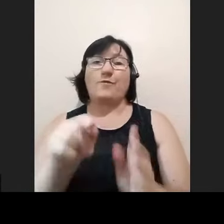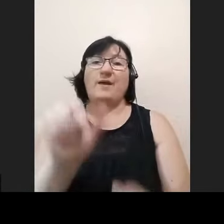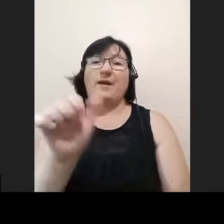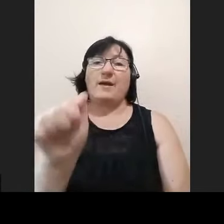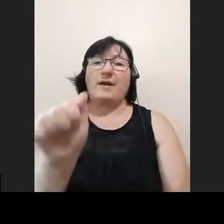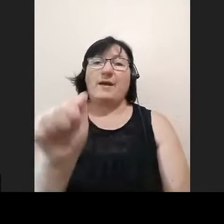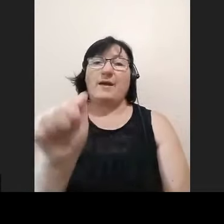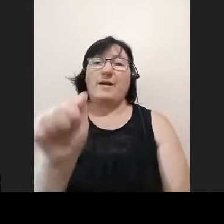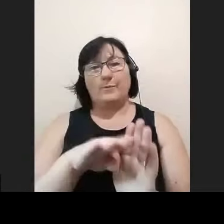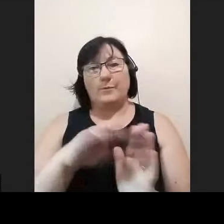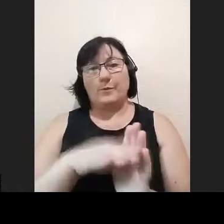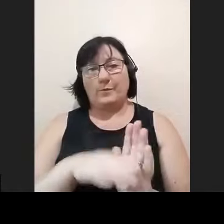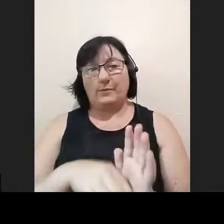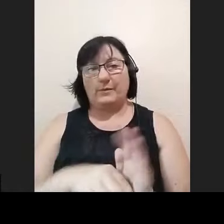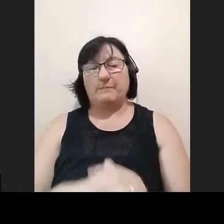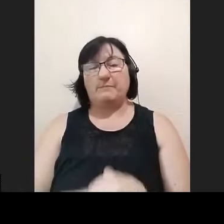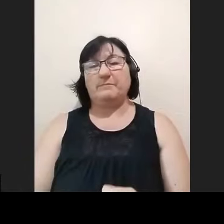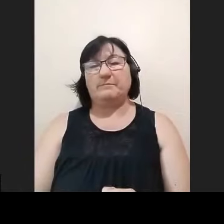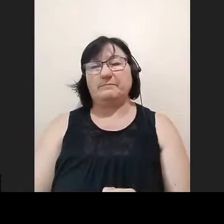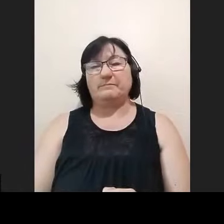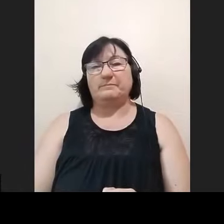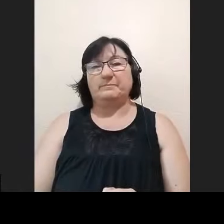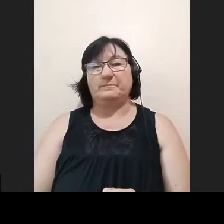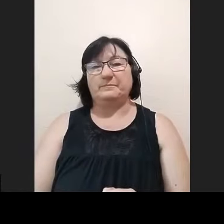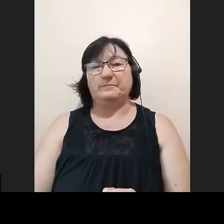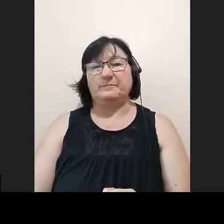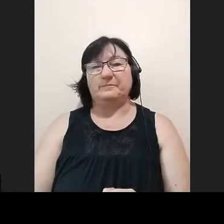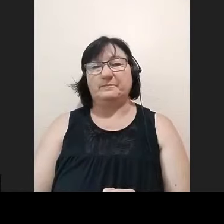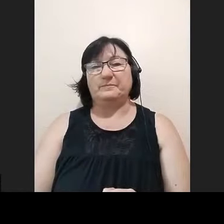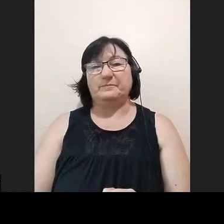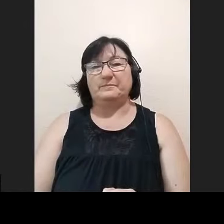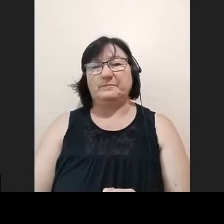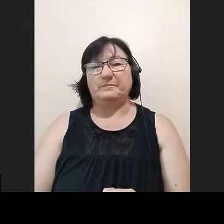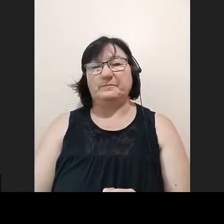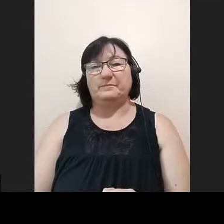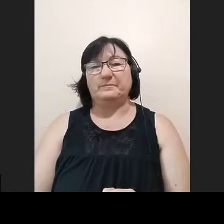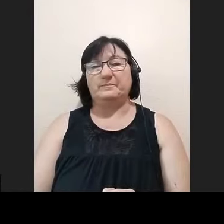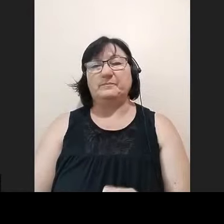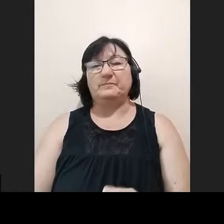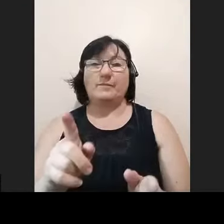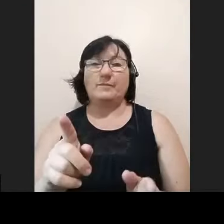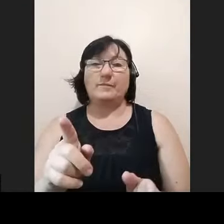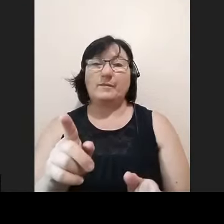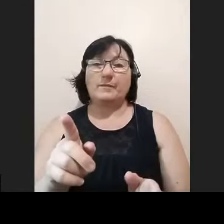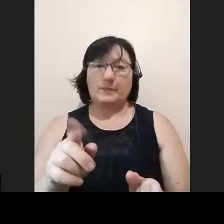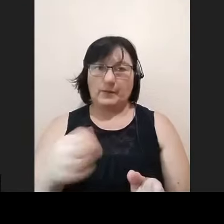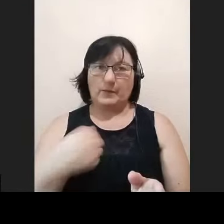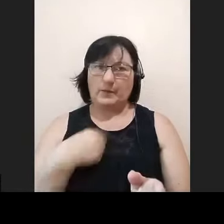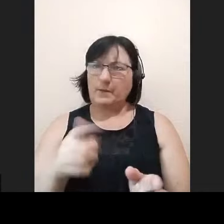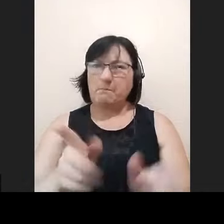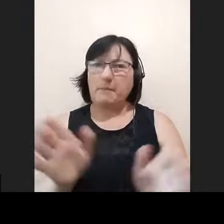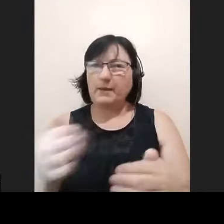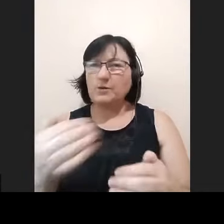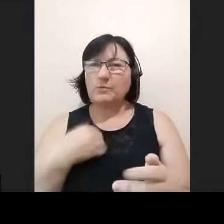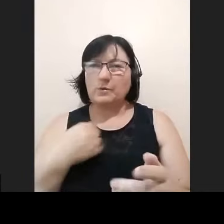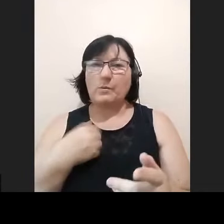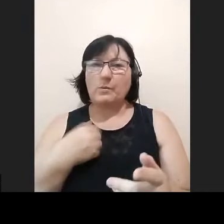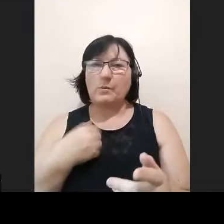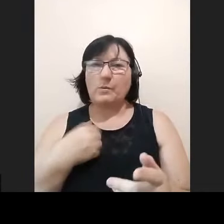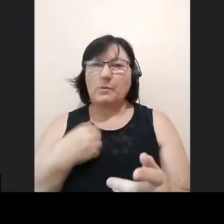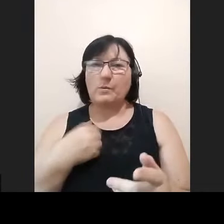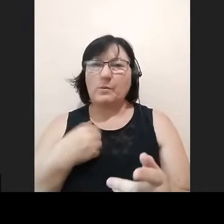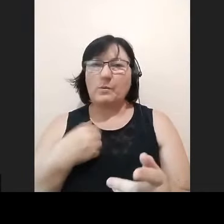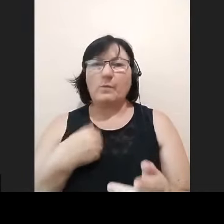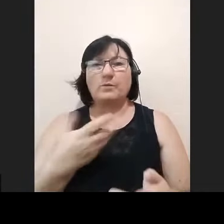next steps, the package of what we intend to offer to the SMME as benefits for participating in the